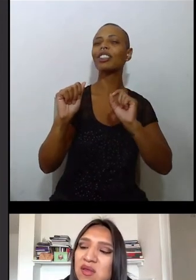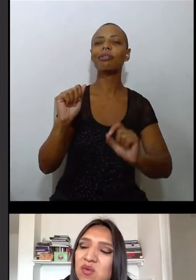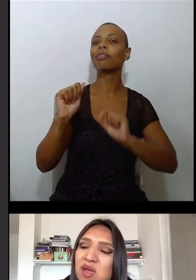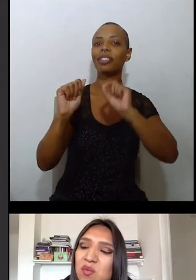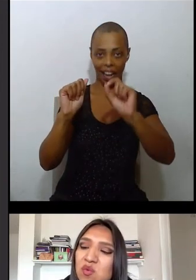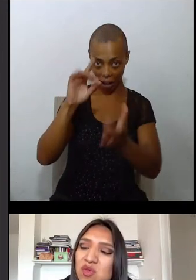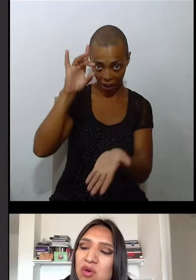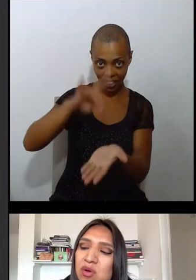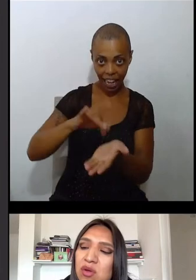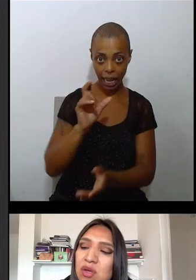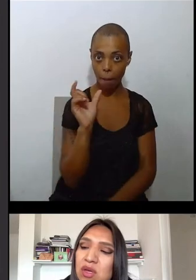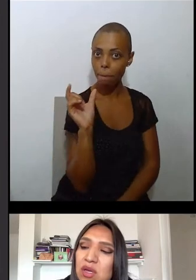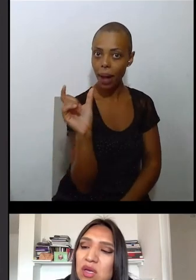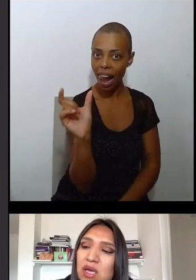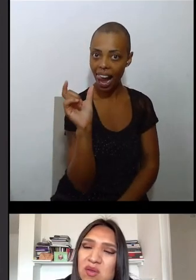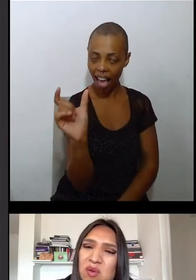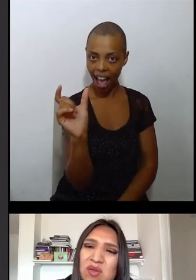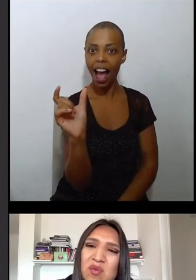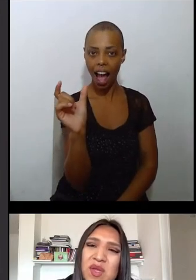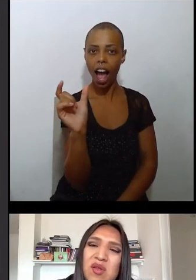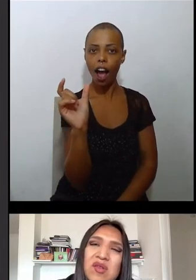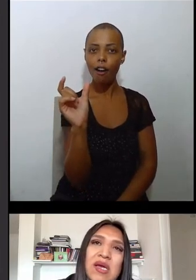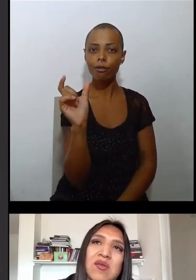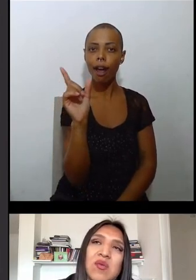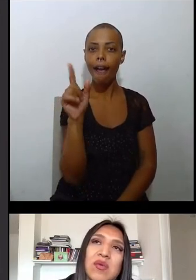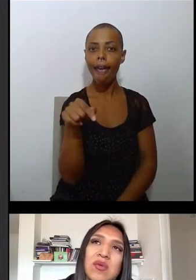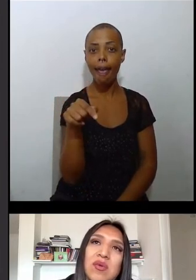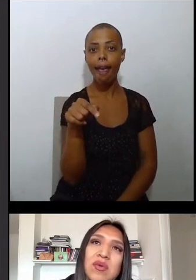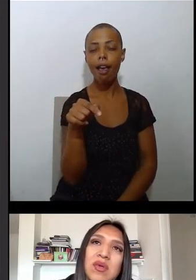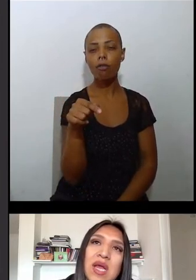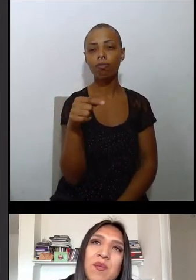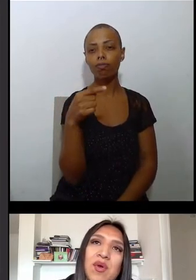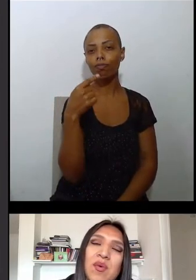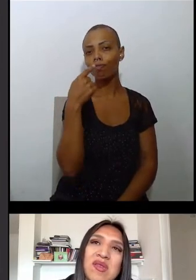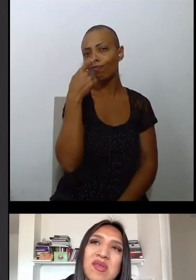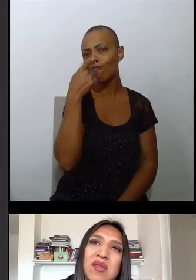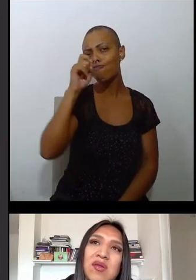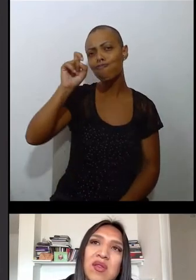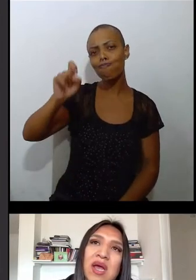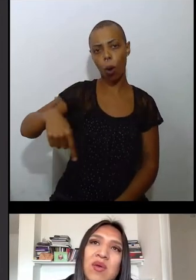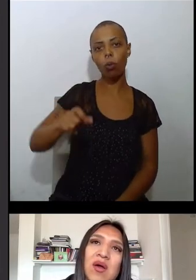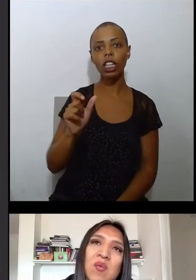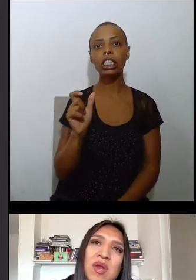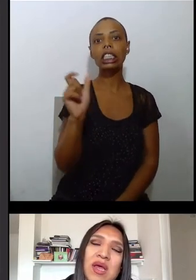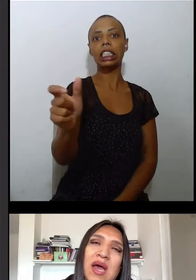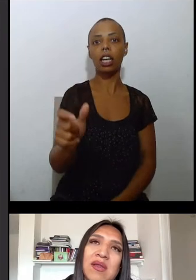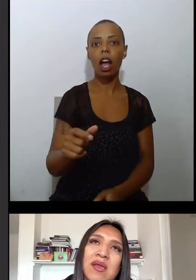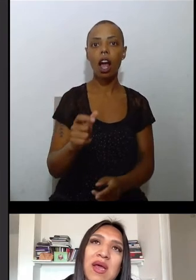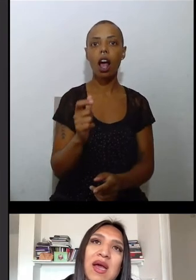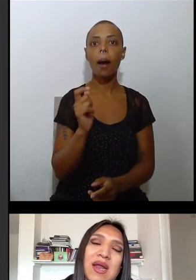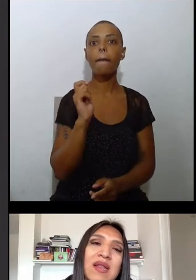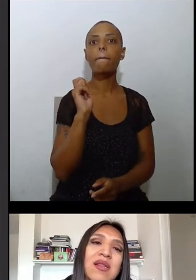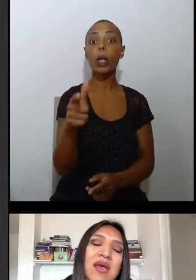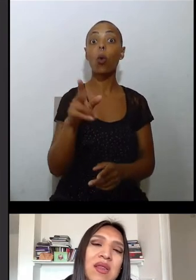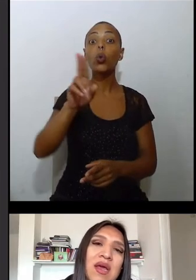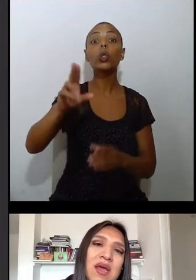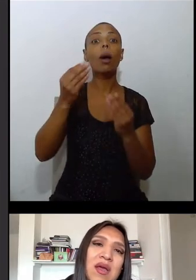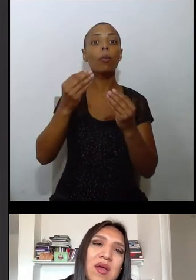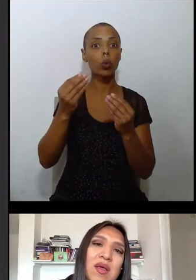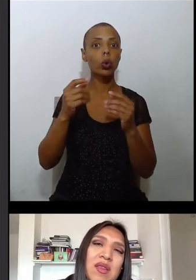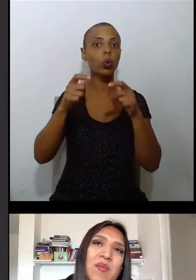time Chola is actually a derogatory word that is used